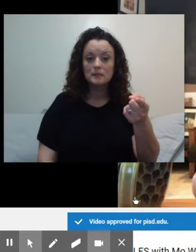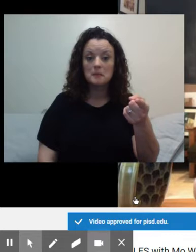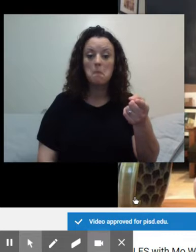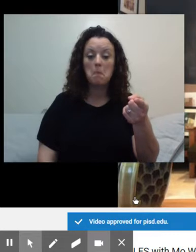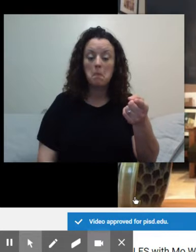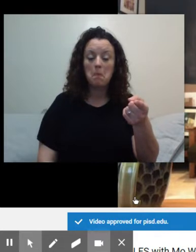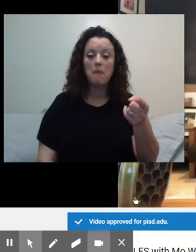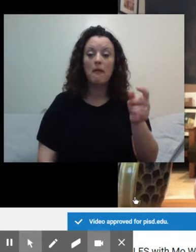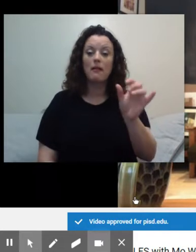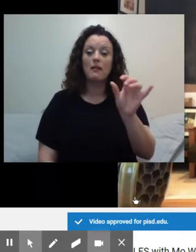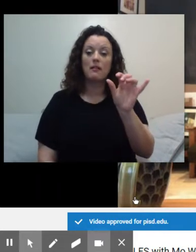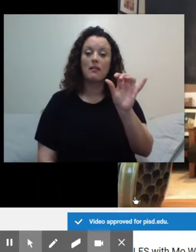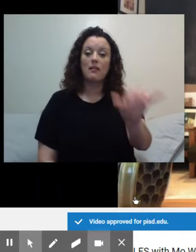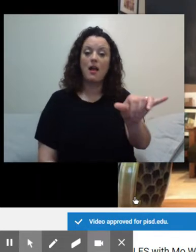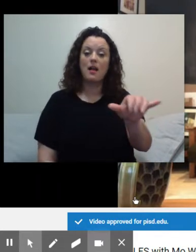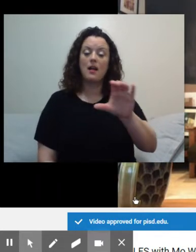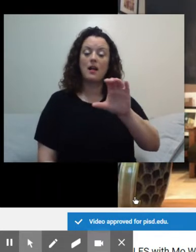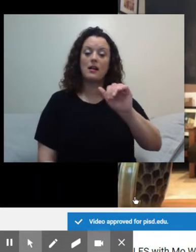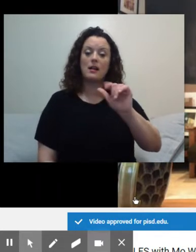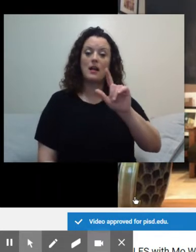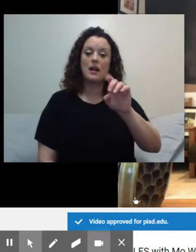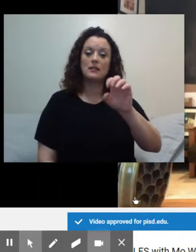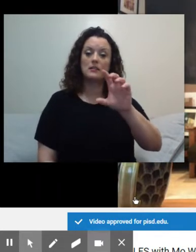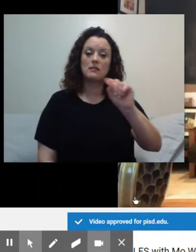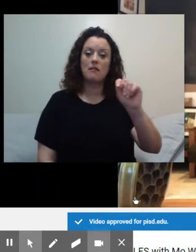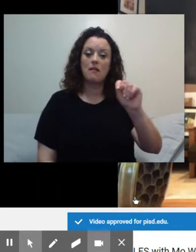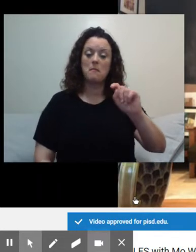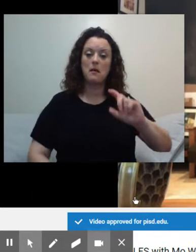That is the Caldecott medal.